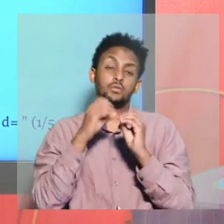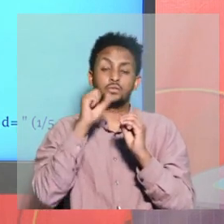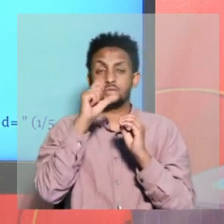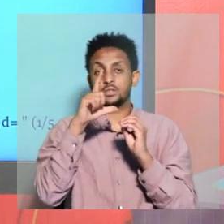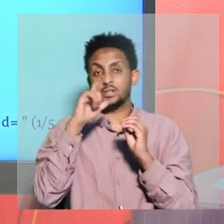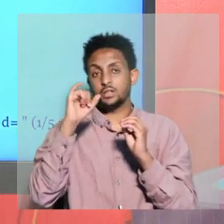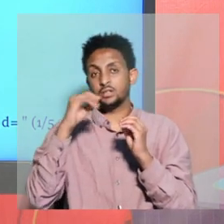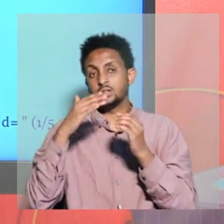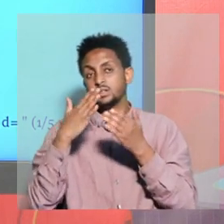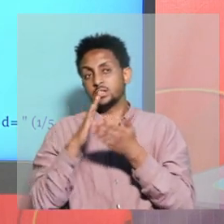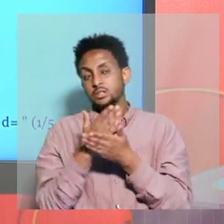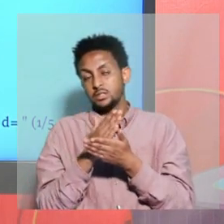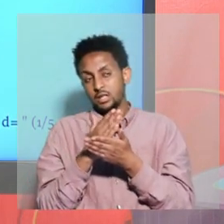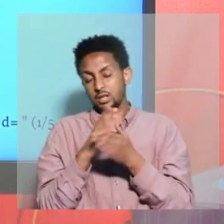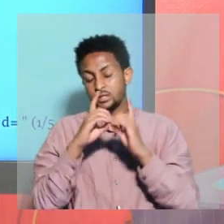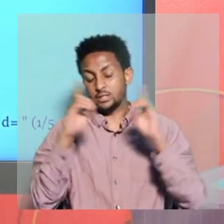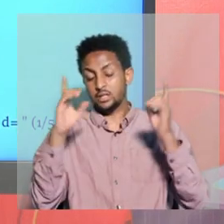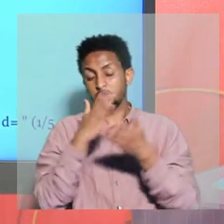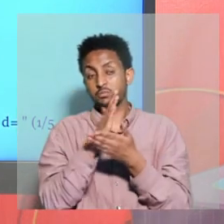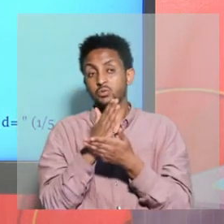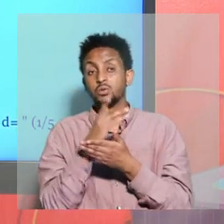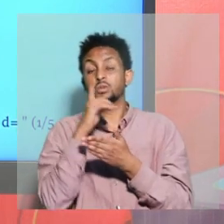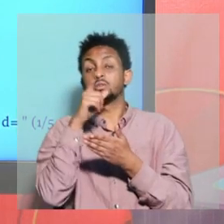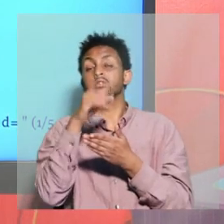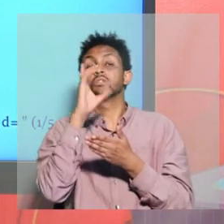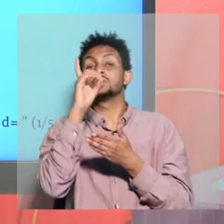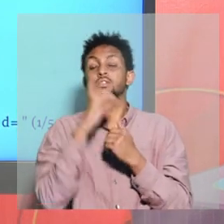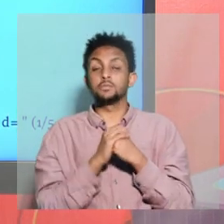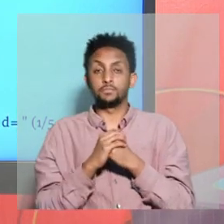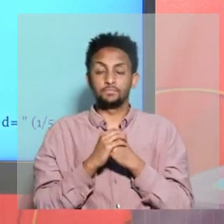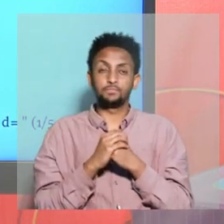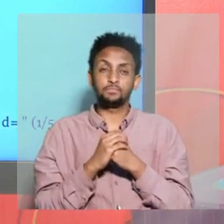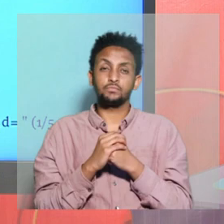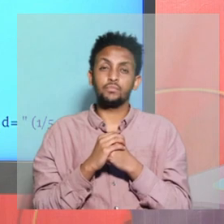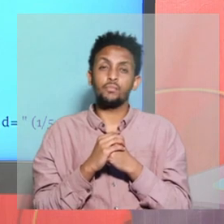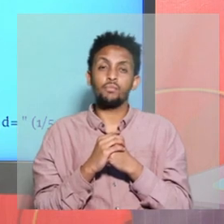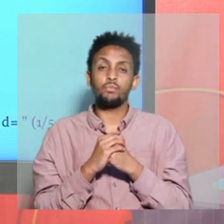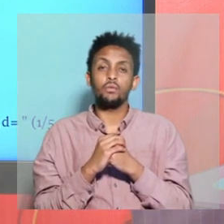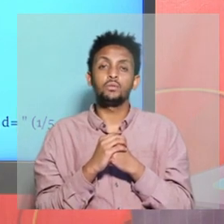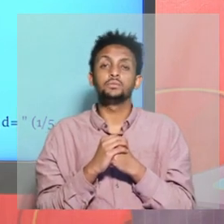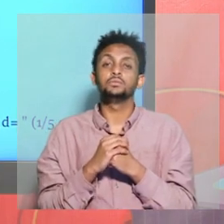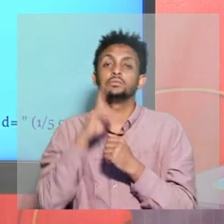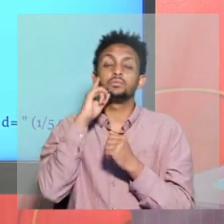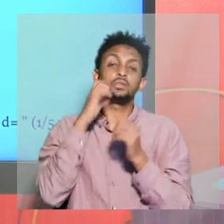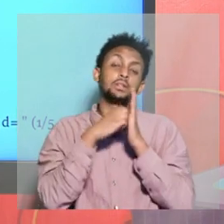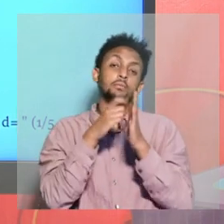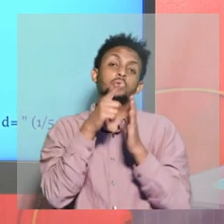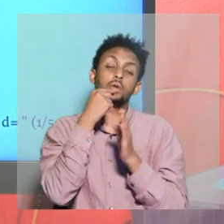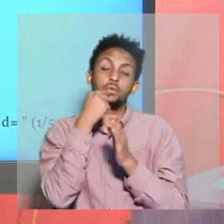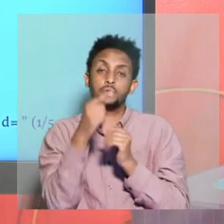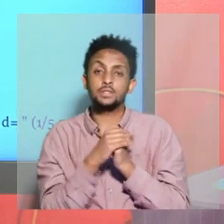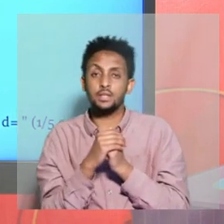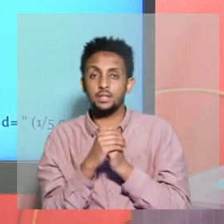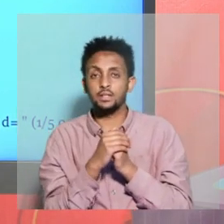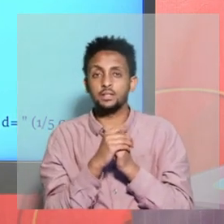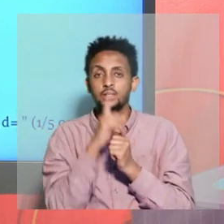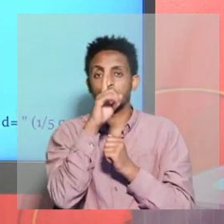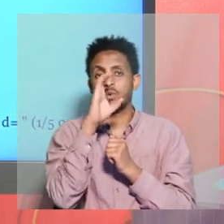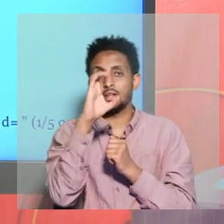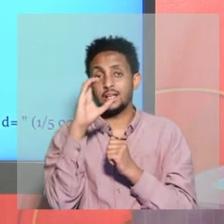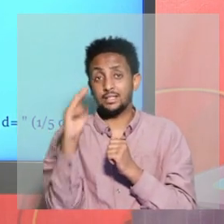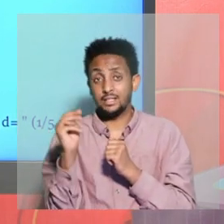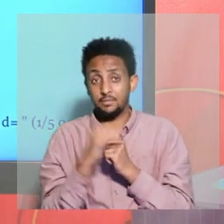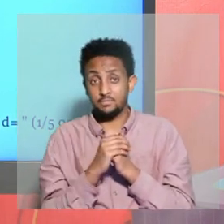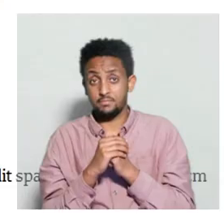the distance between each slits is known to be d. Okay, it's possible to find the d. For example, let's say that per